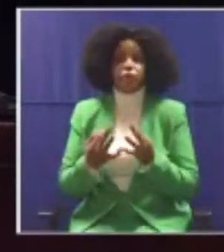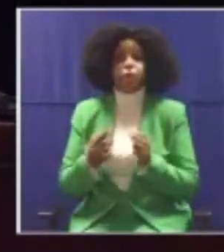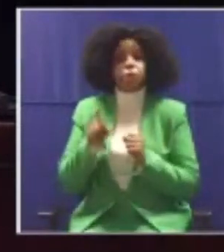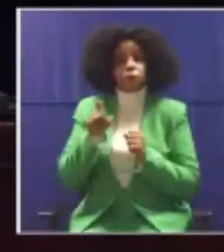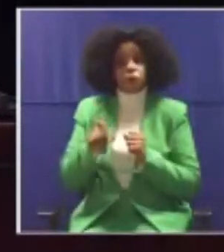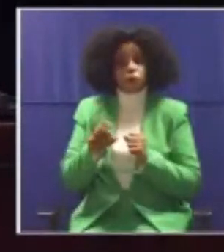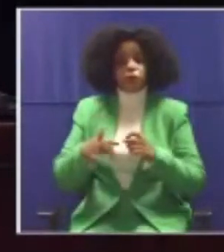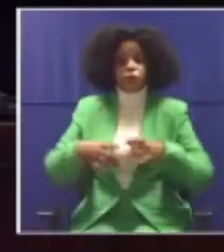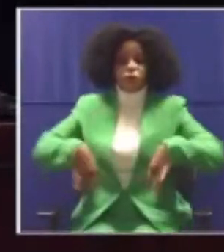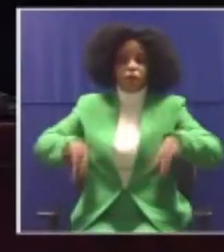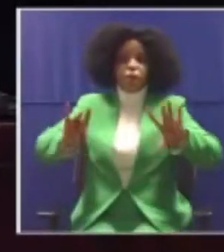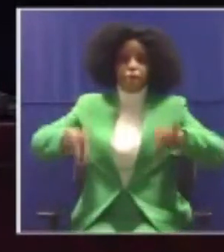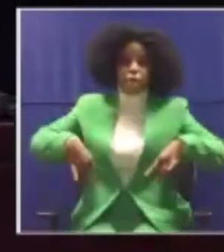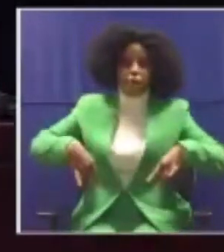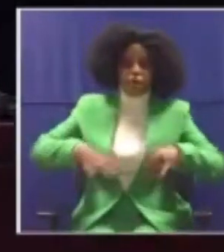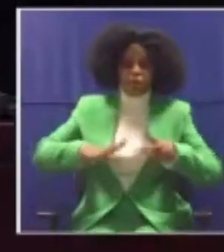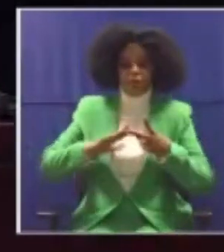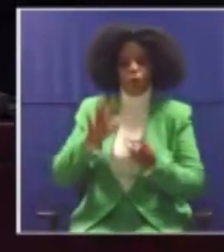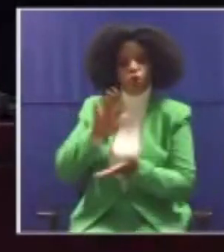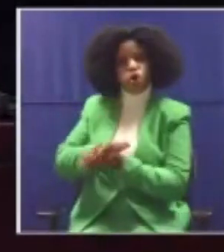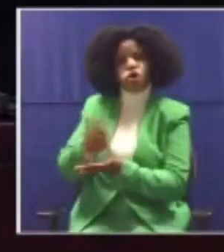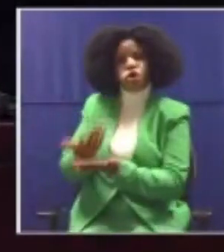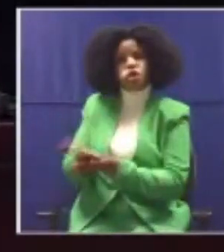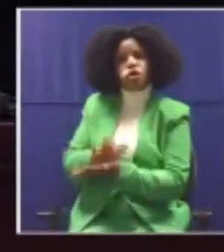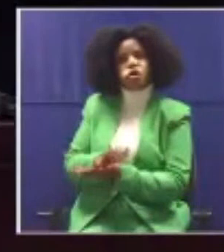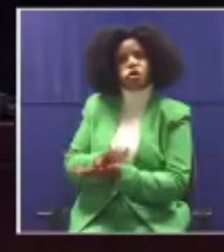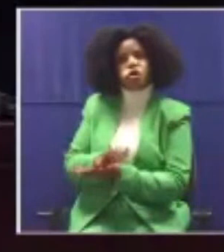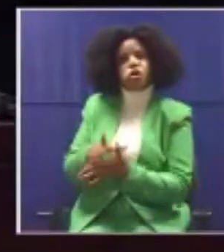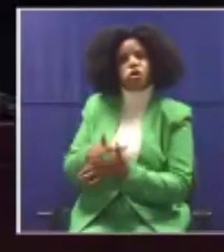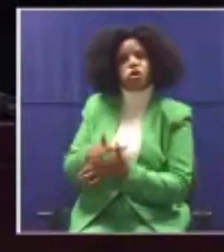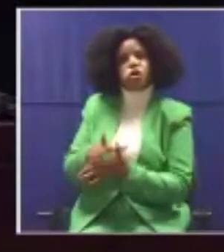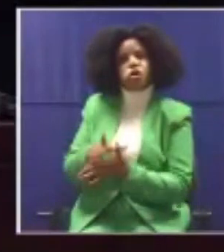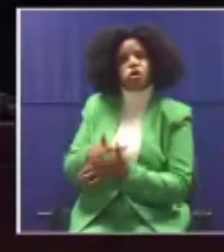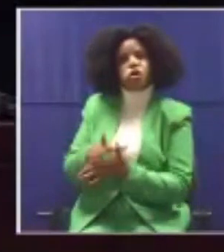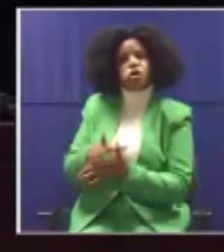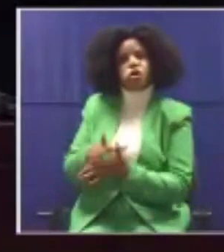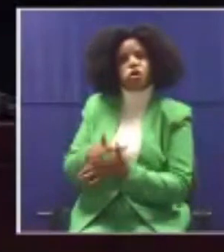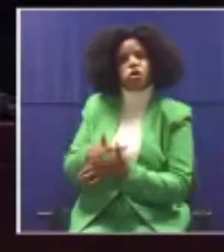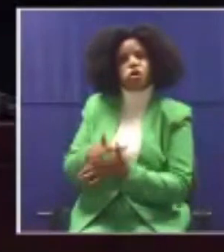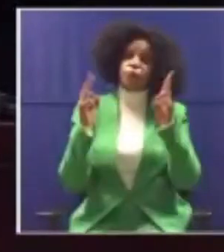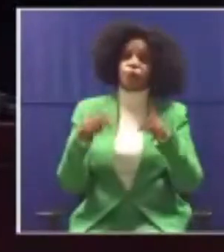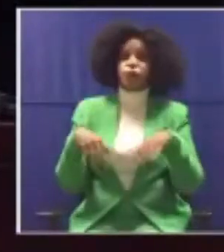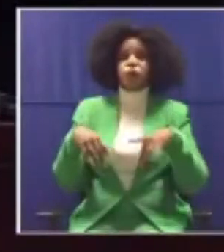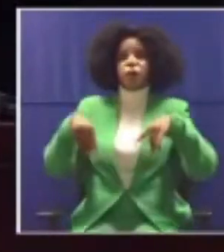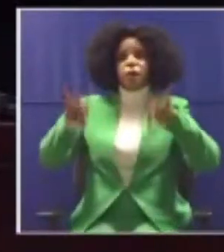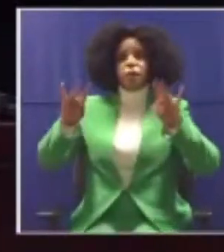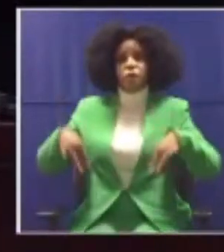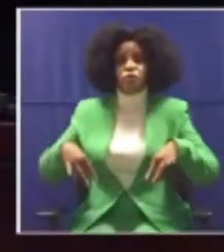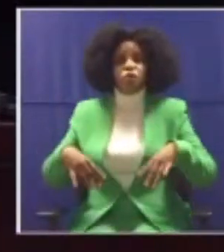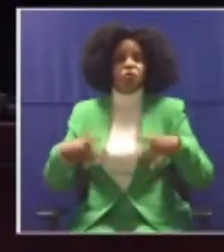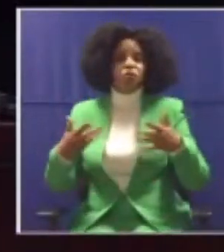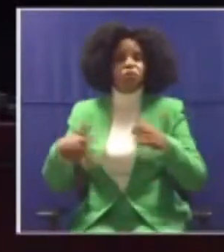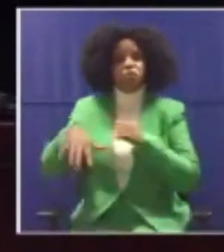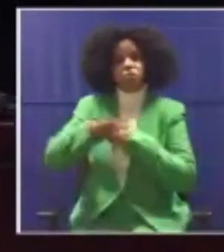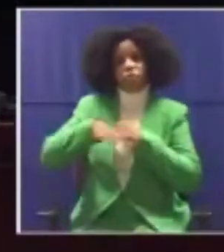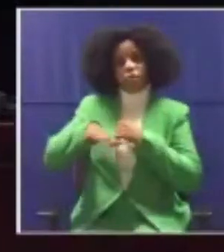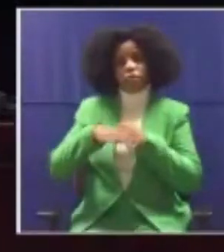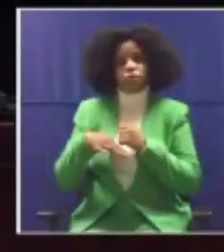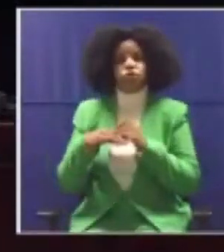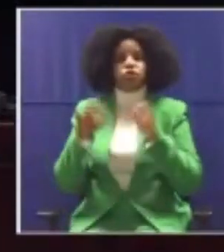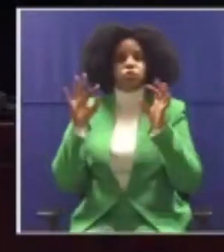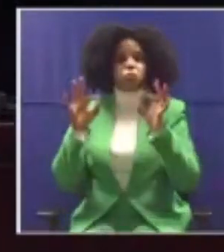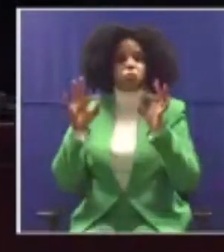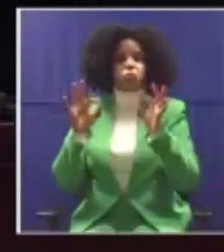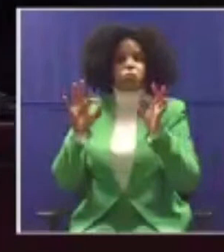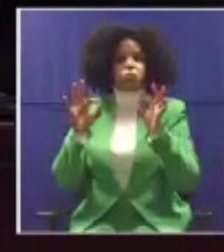family picnics, braais, and outings to parks and recreational areas. It